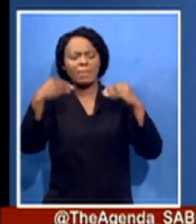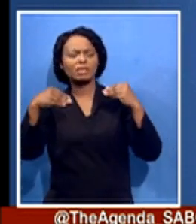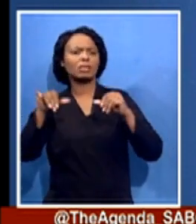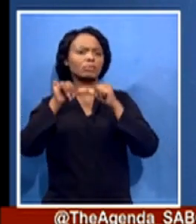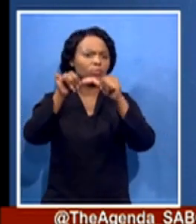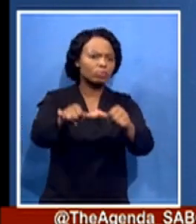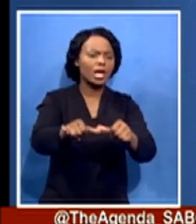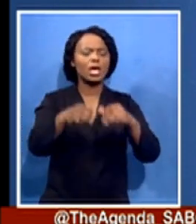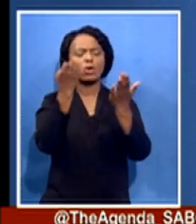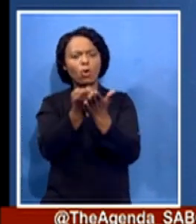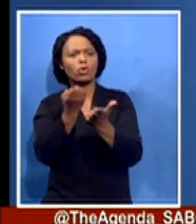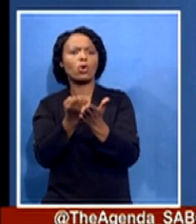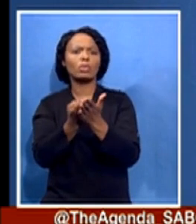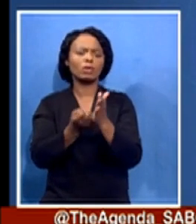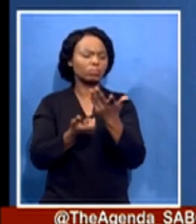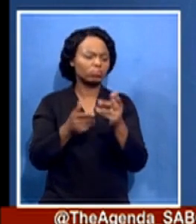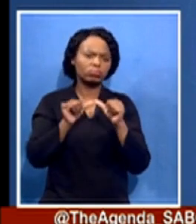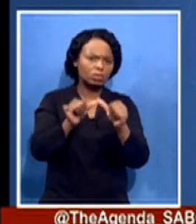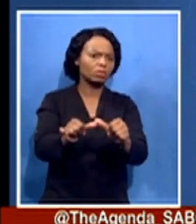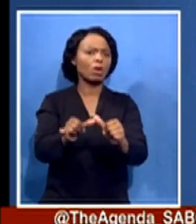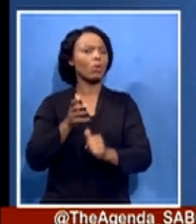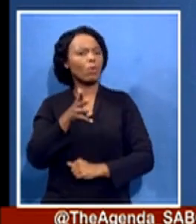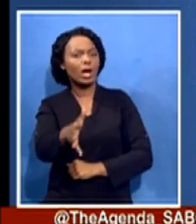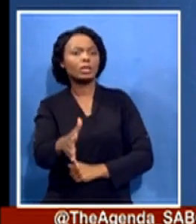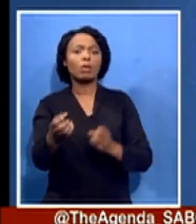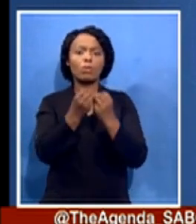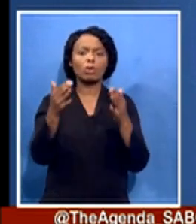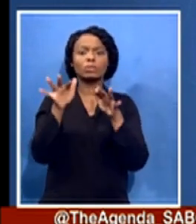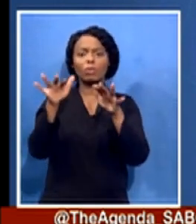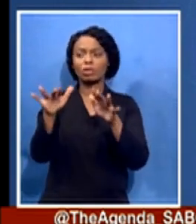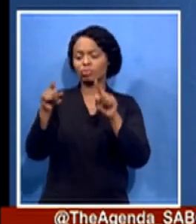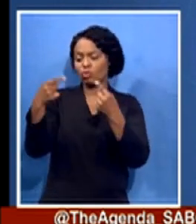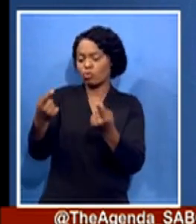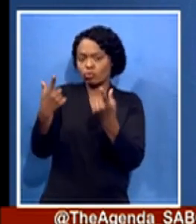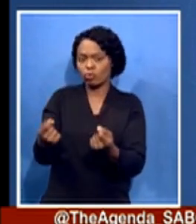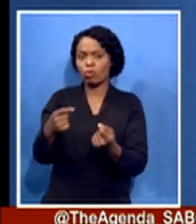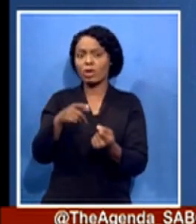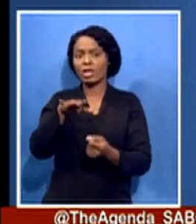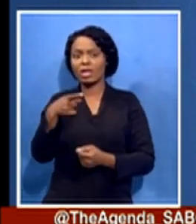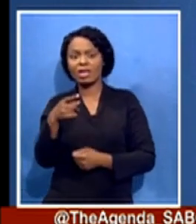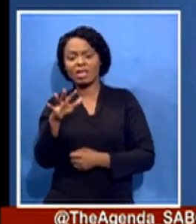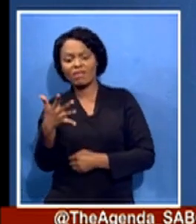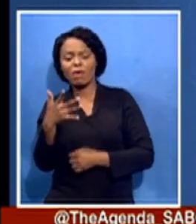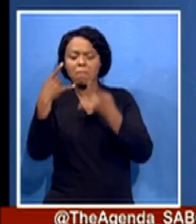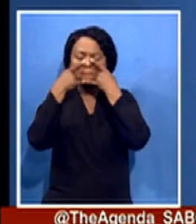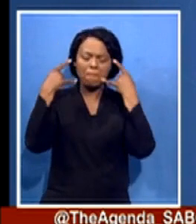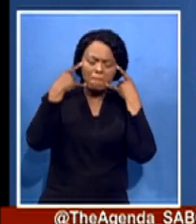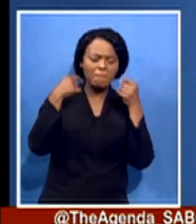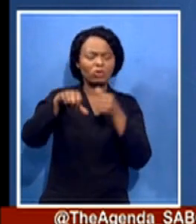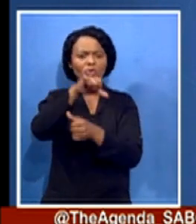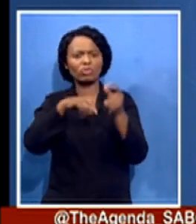And we're not going to be able to do that. We're going to be sitting with masks and distancing and, you know, limited numbers